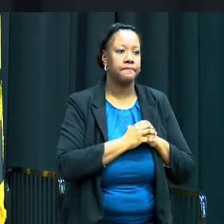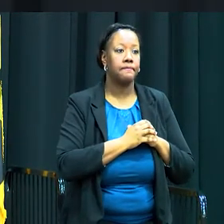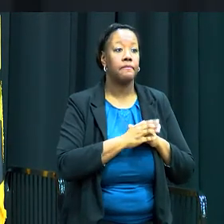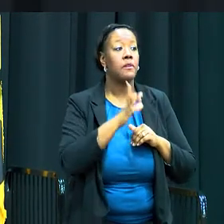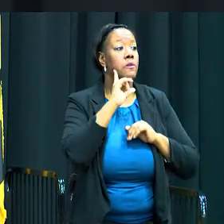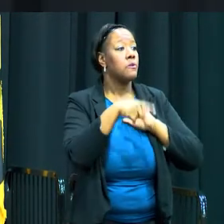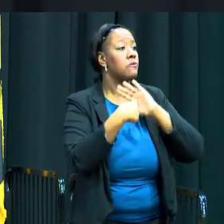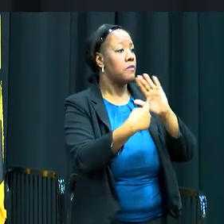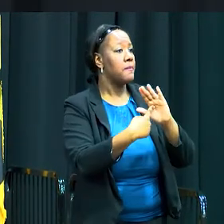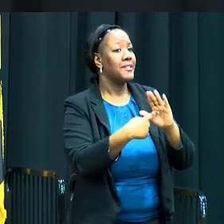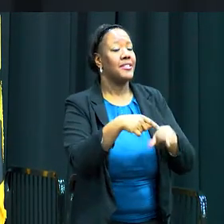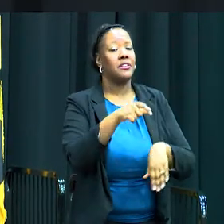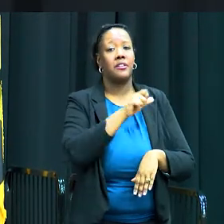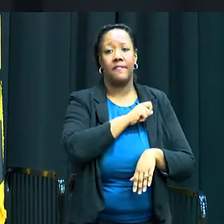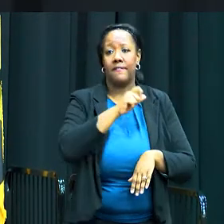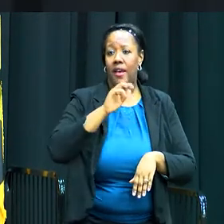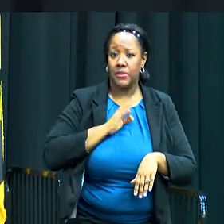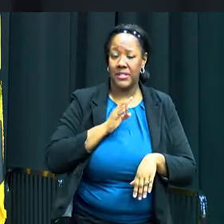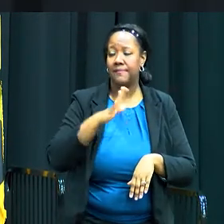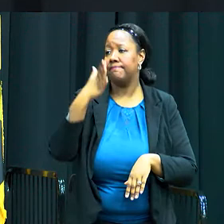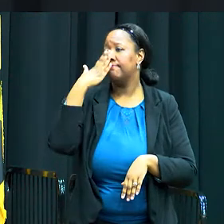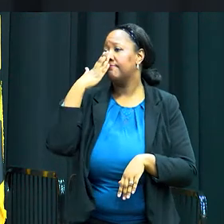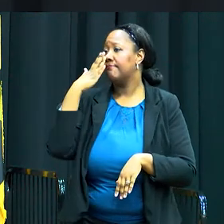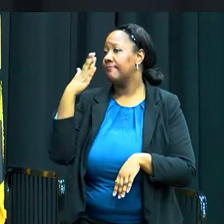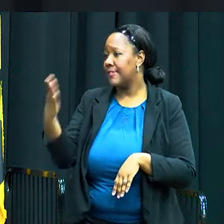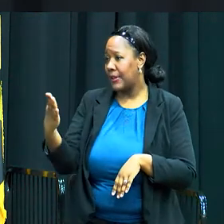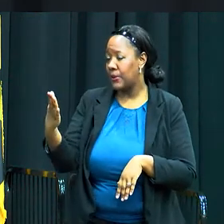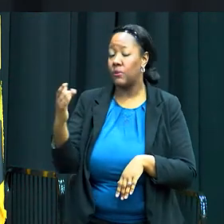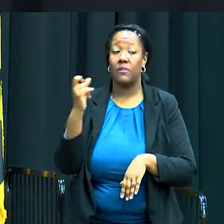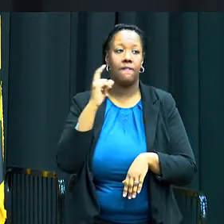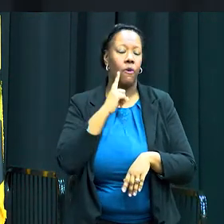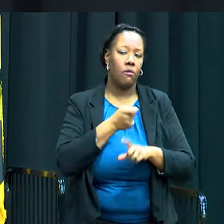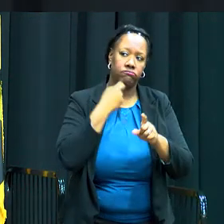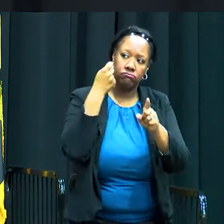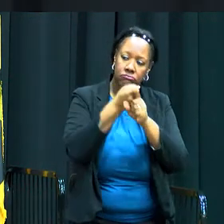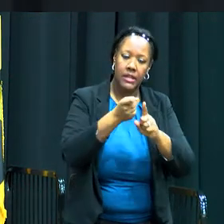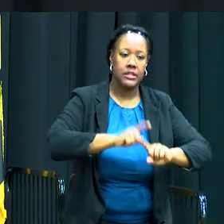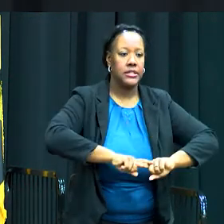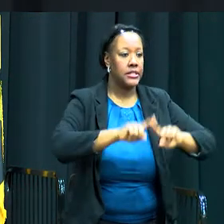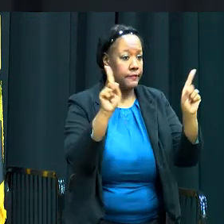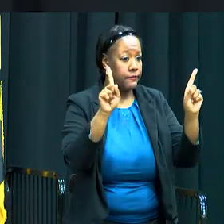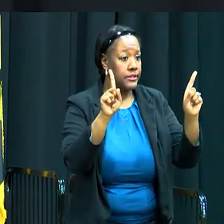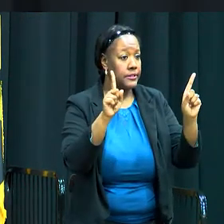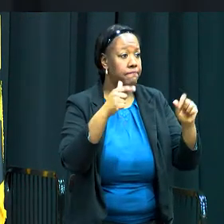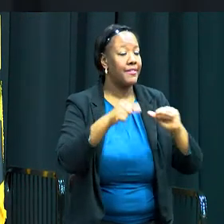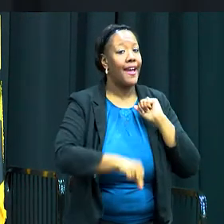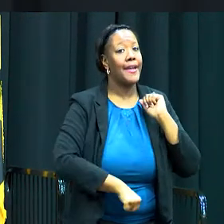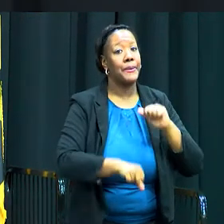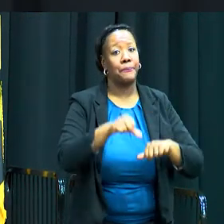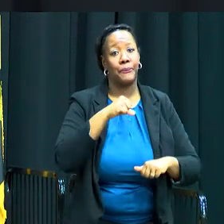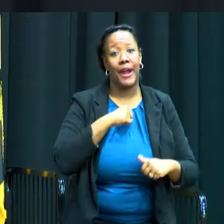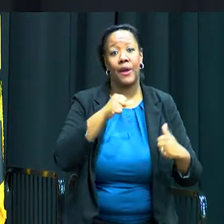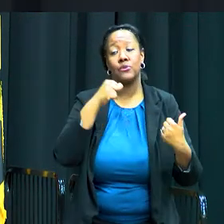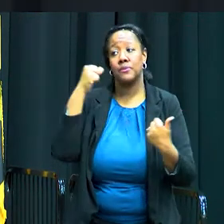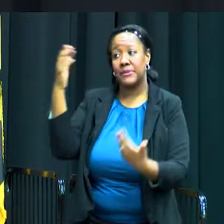On behalf of the faculty, thank you, Latasha Gatling, for making a difference. I am proud to present the